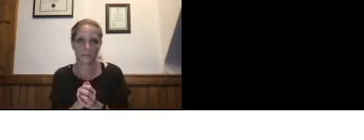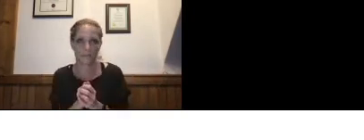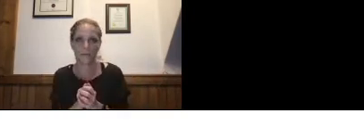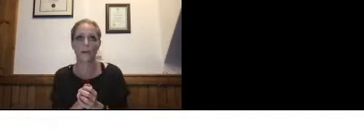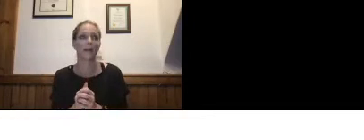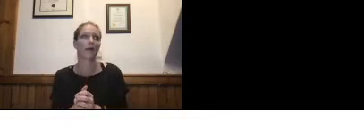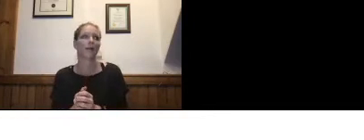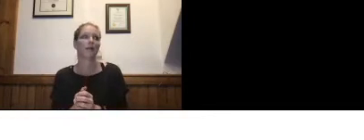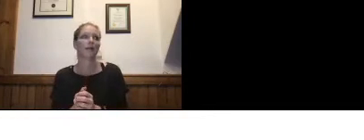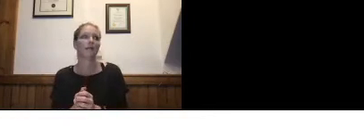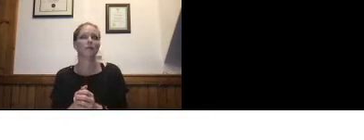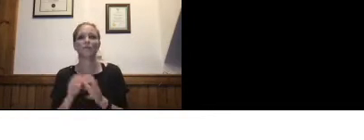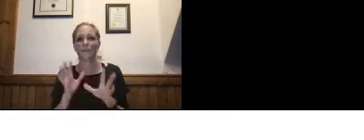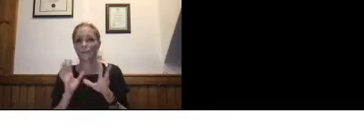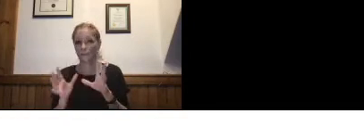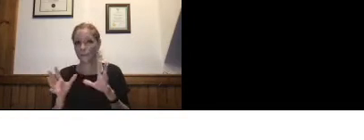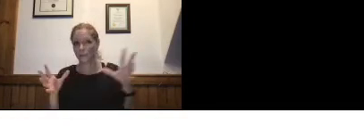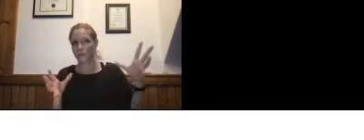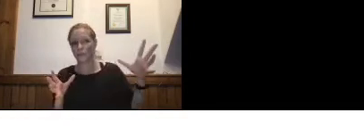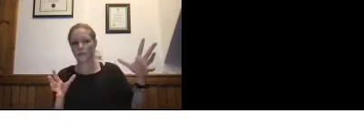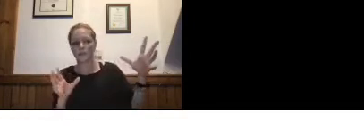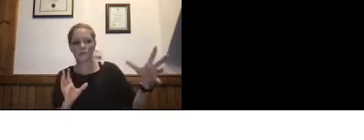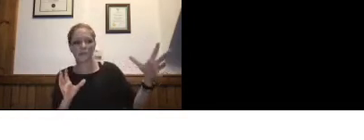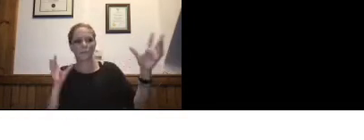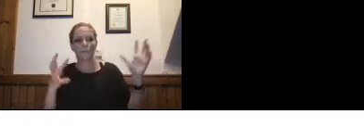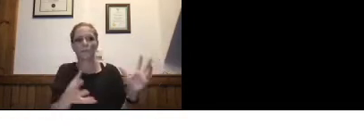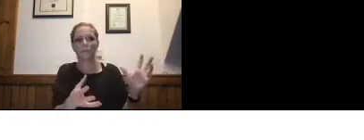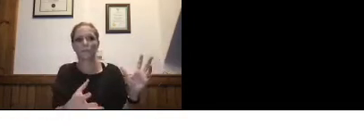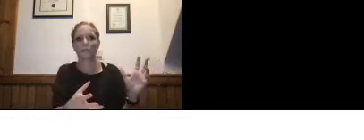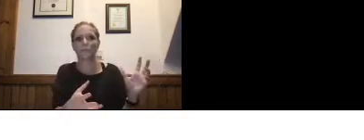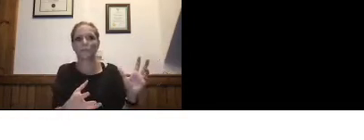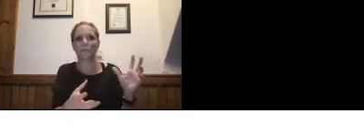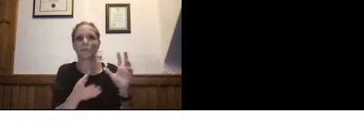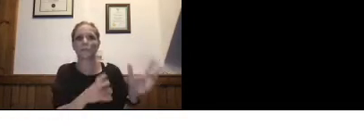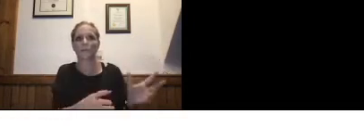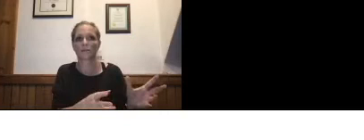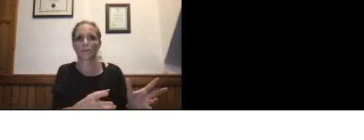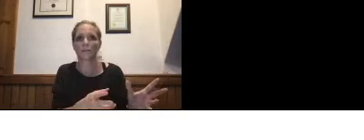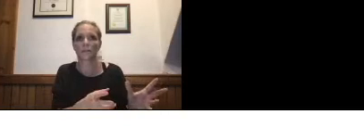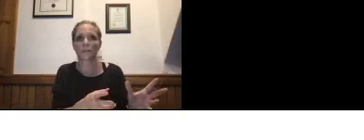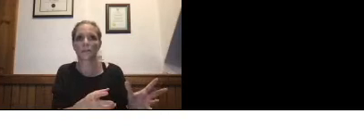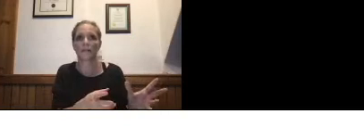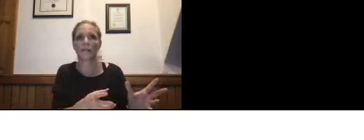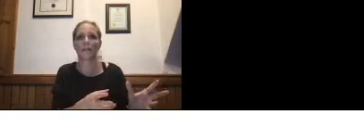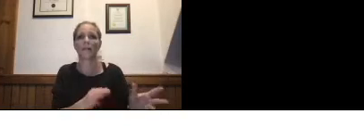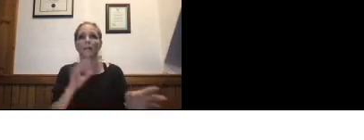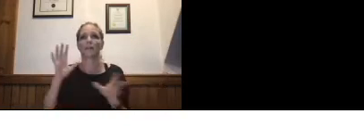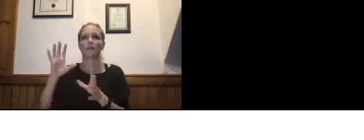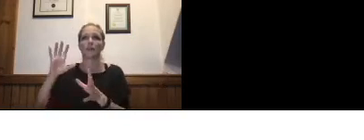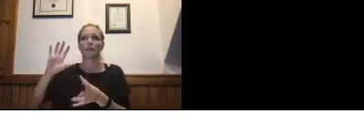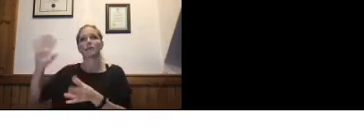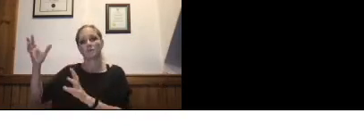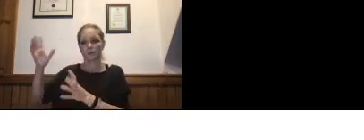proximity of each other. So it's also very versatile. So it can interact with one group of proteins in one situation, and then it